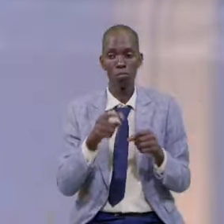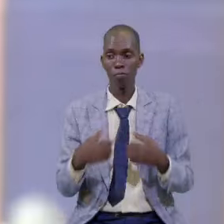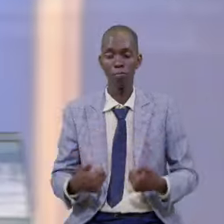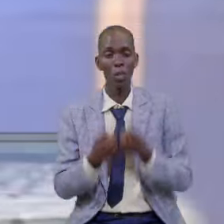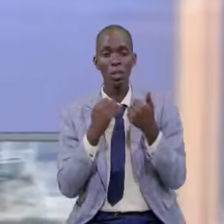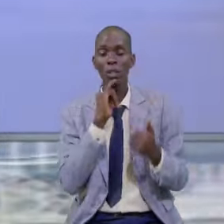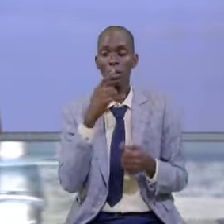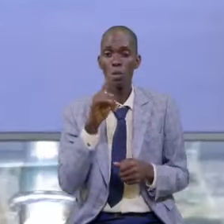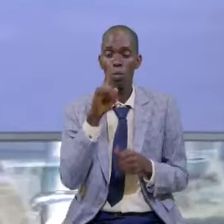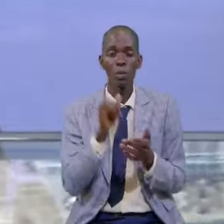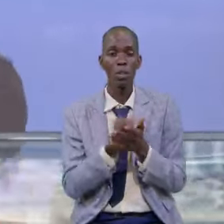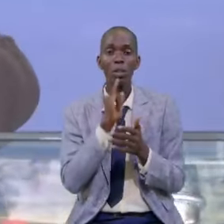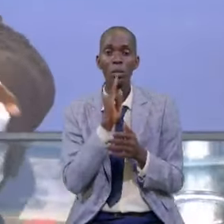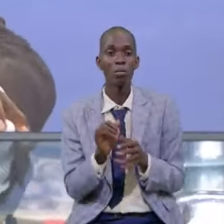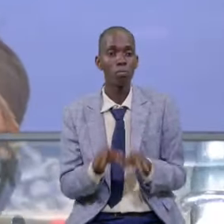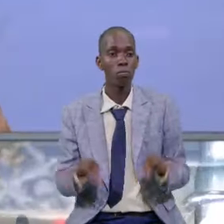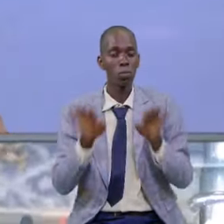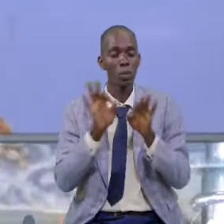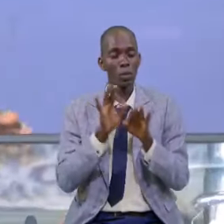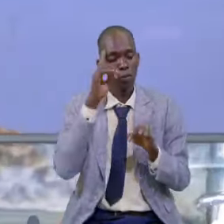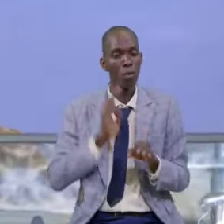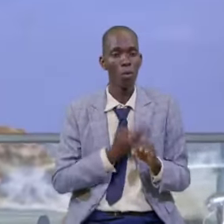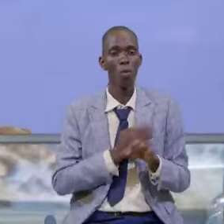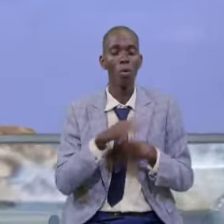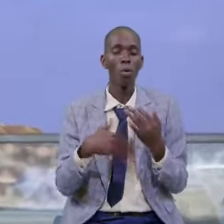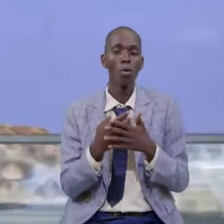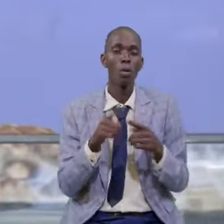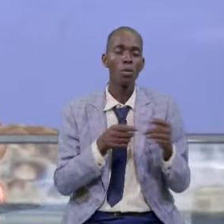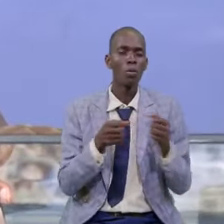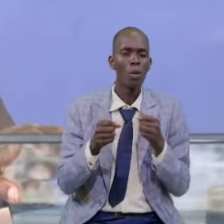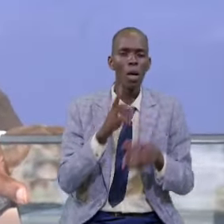we like Eliab, embarrassing